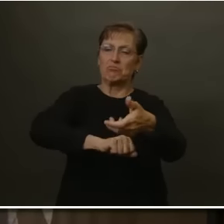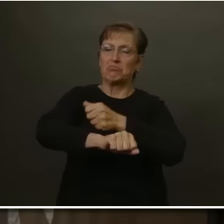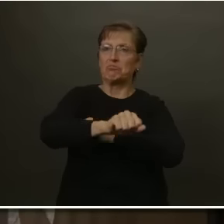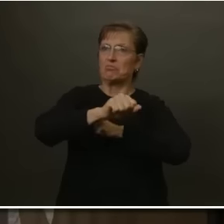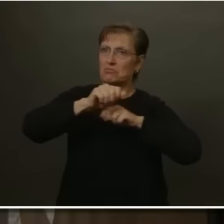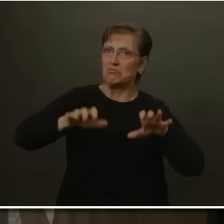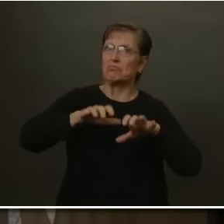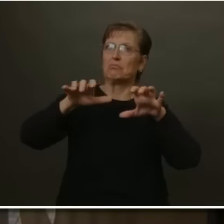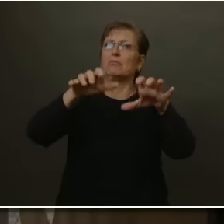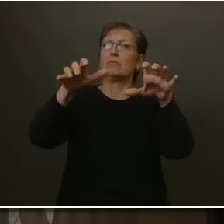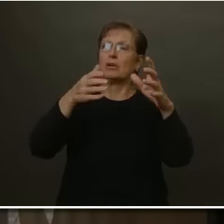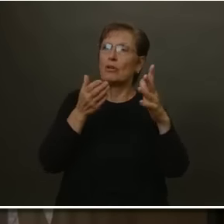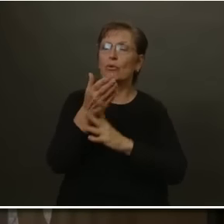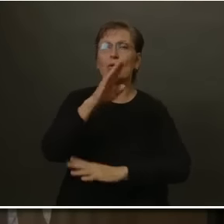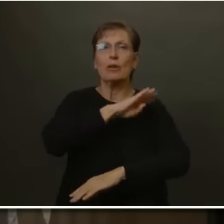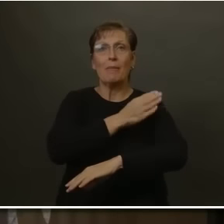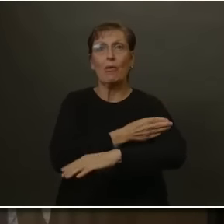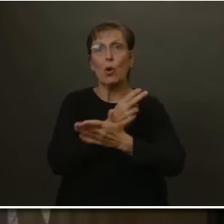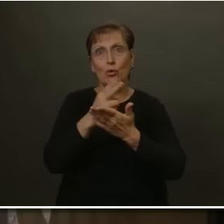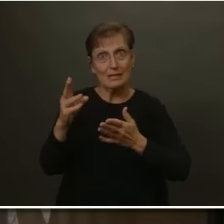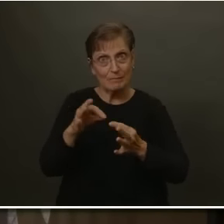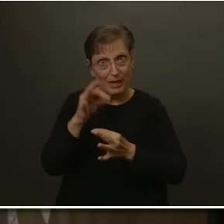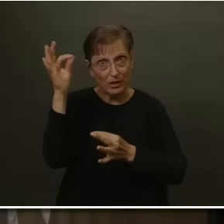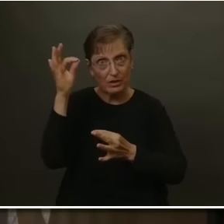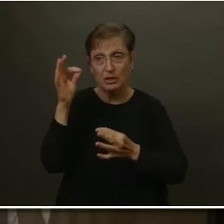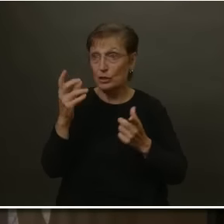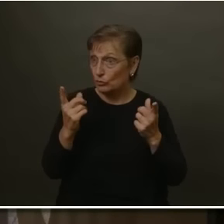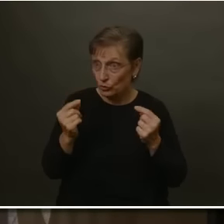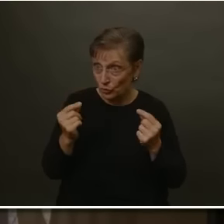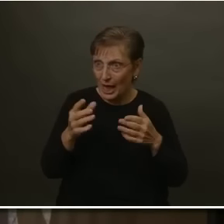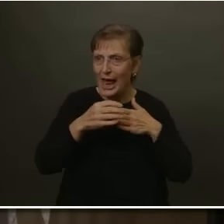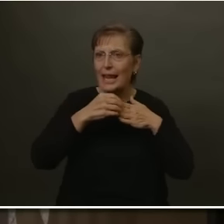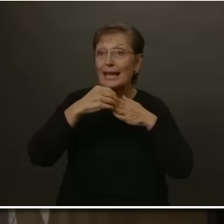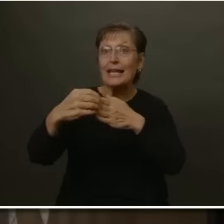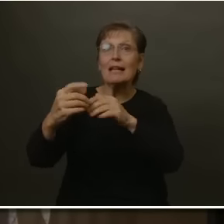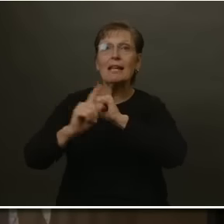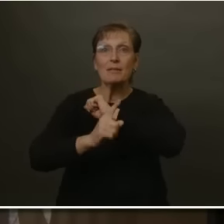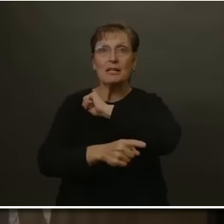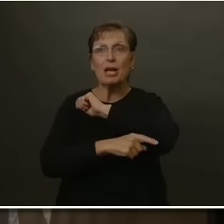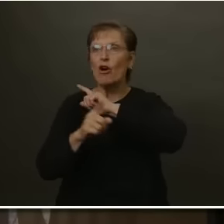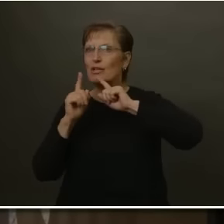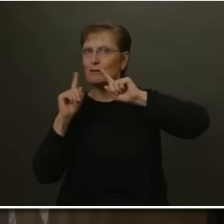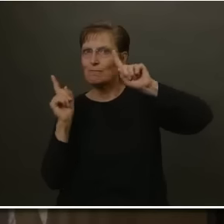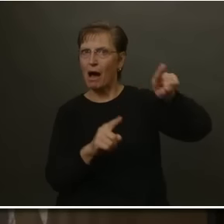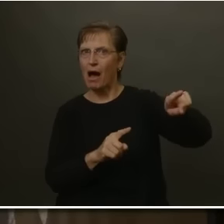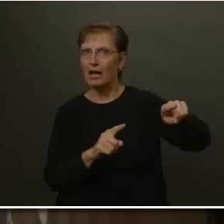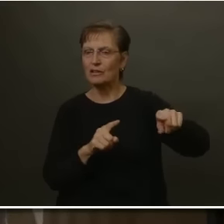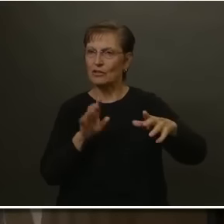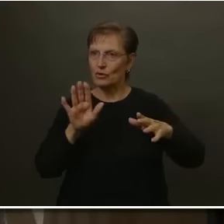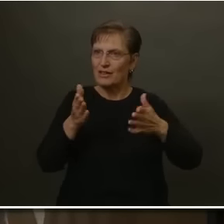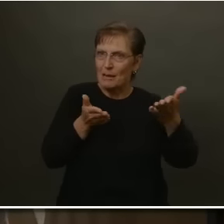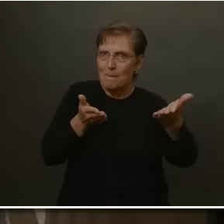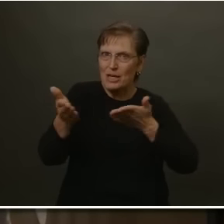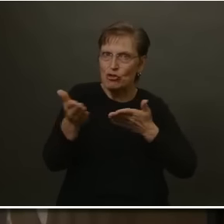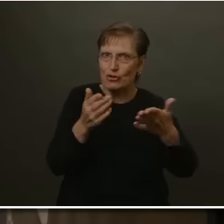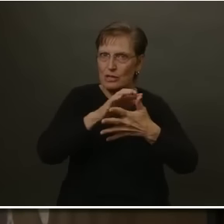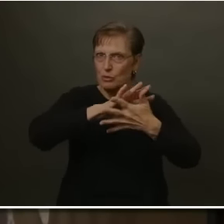Holy Spirit to lead the Episcopal Church in responding to its ministry